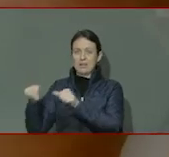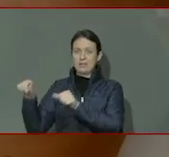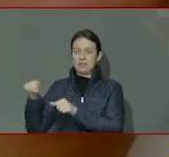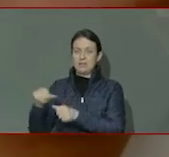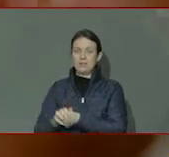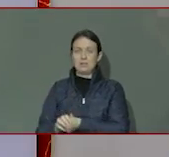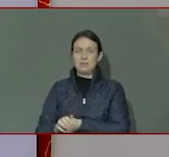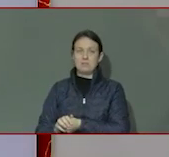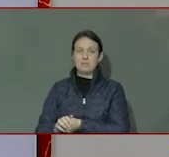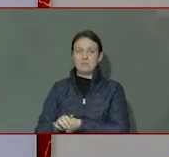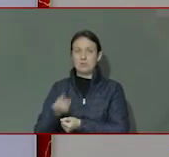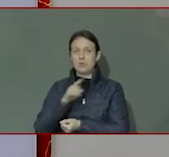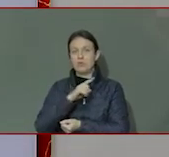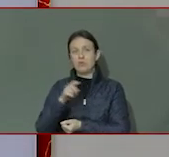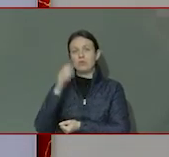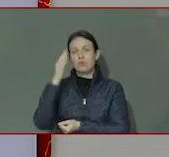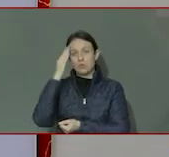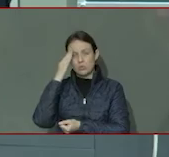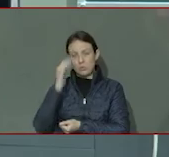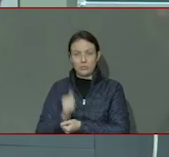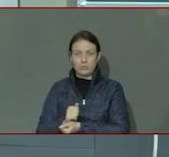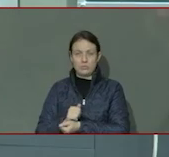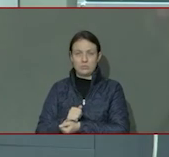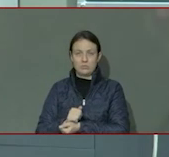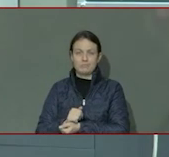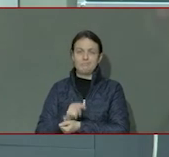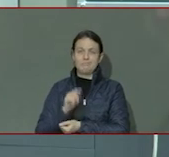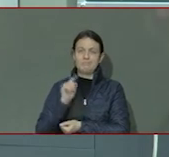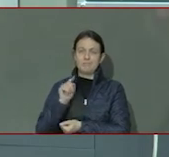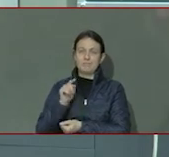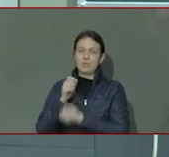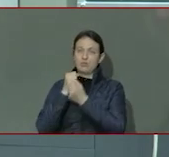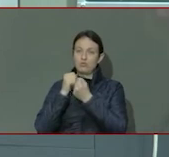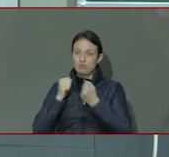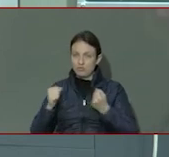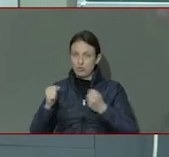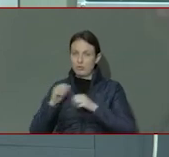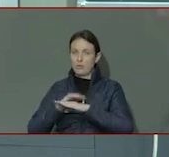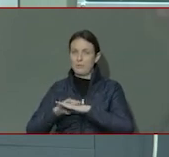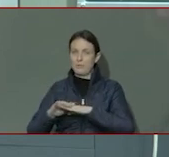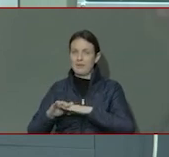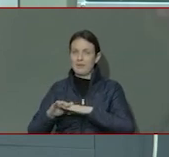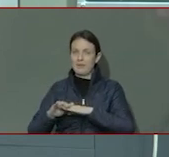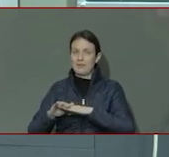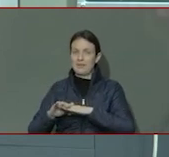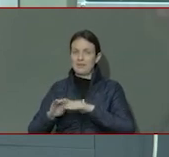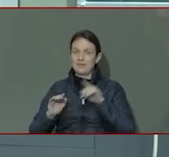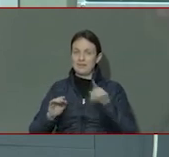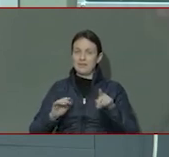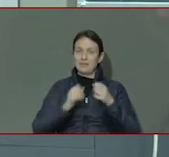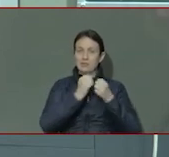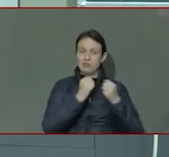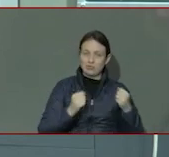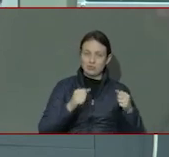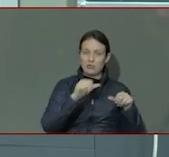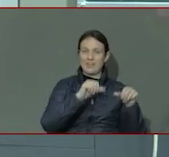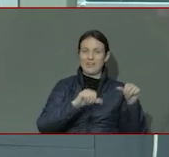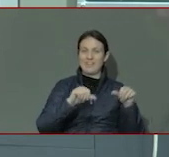immediately. Sodium hydroxide, strong base. Hydrochloric acid, strong